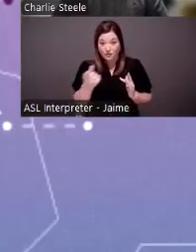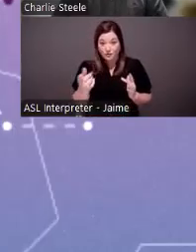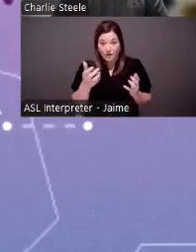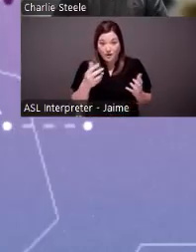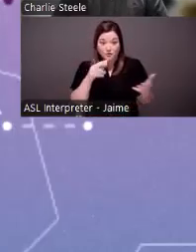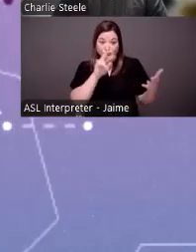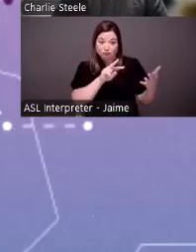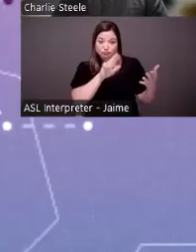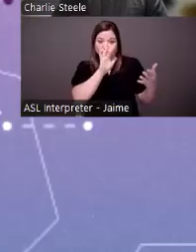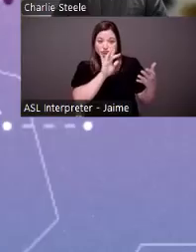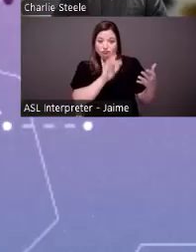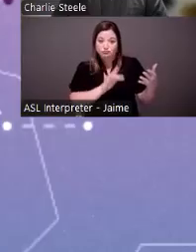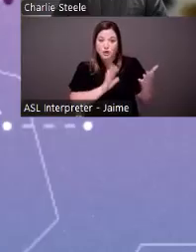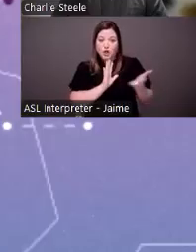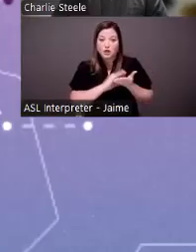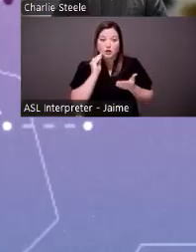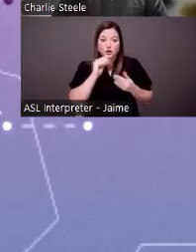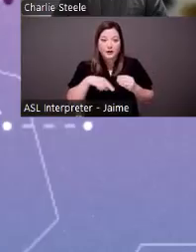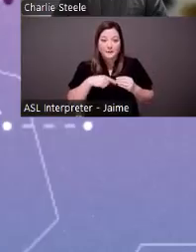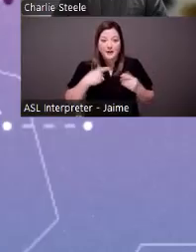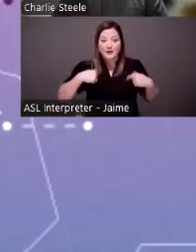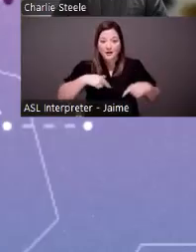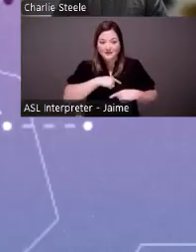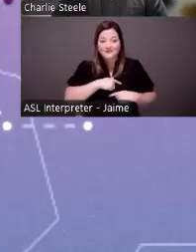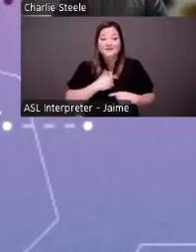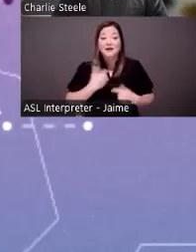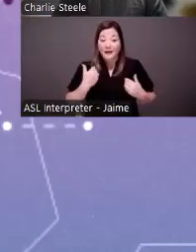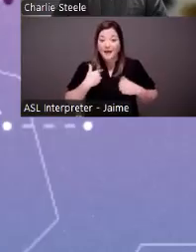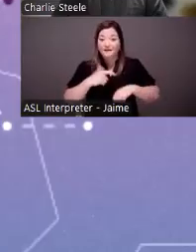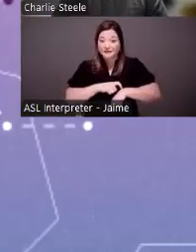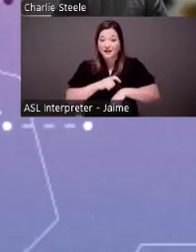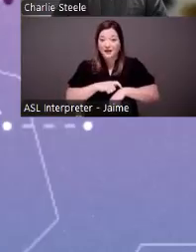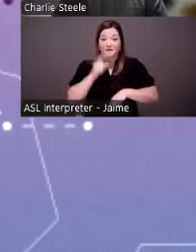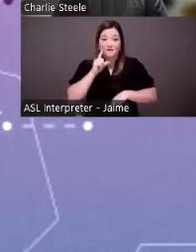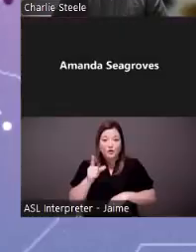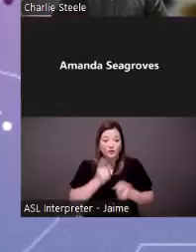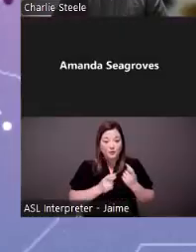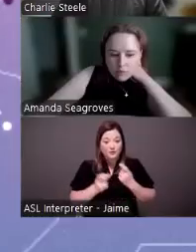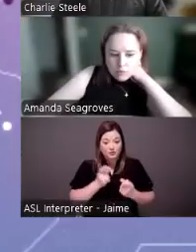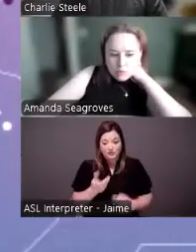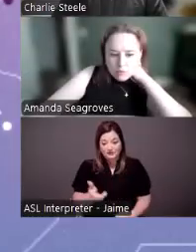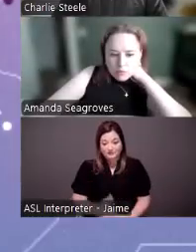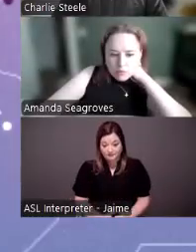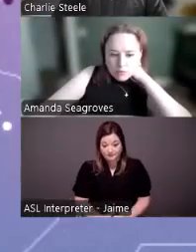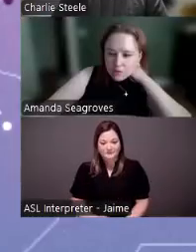us. We do have some time for questions.